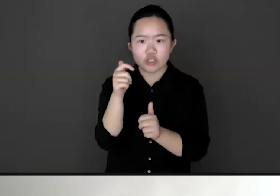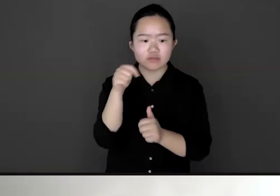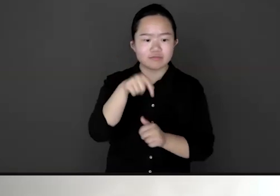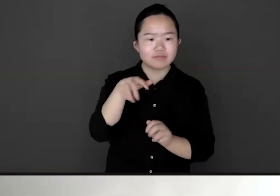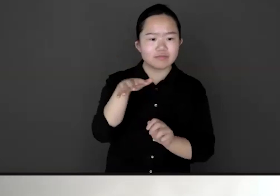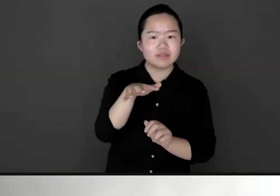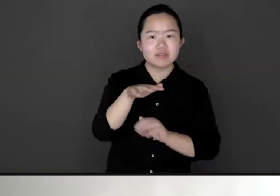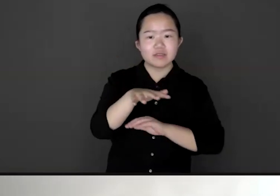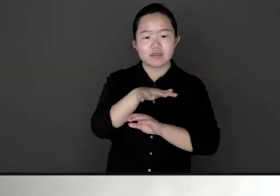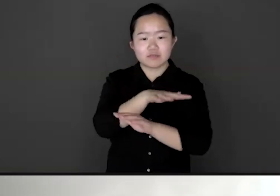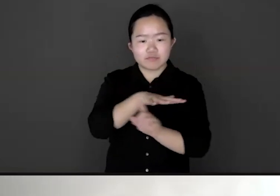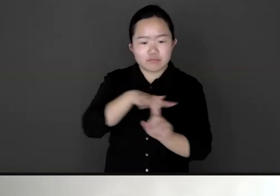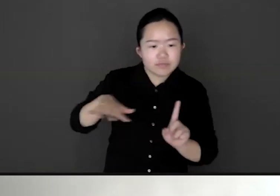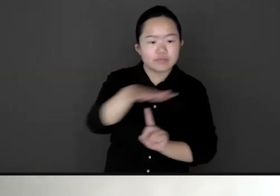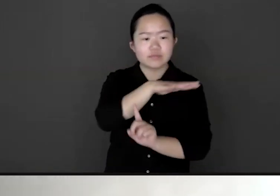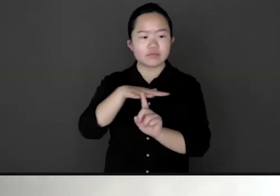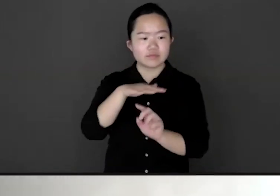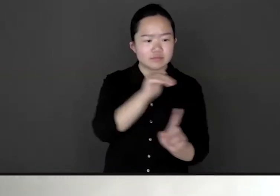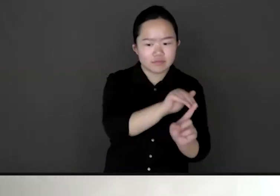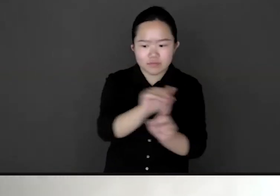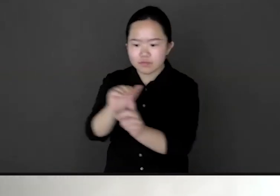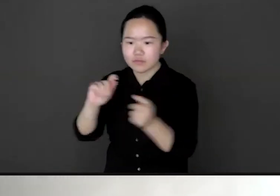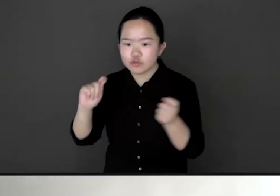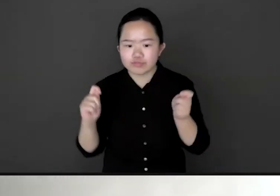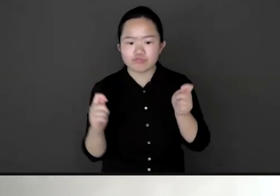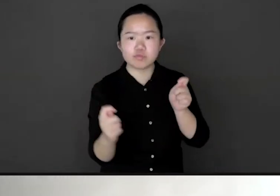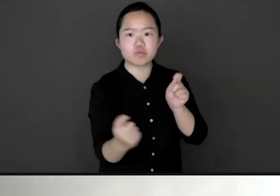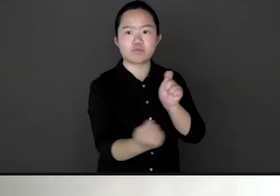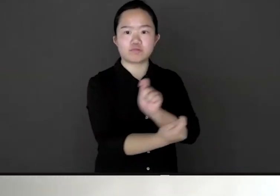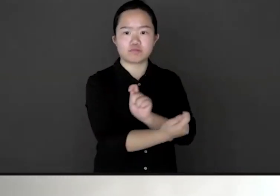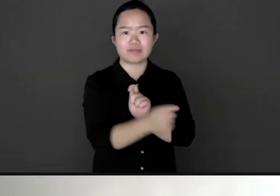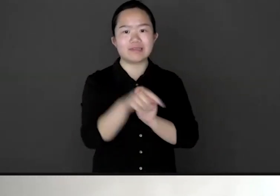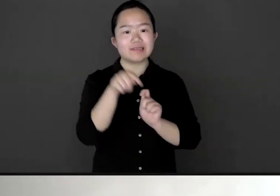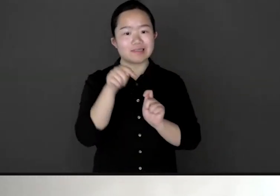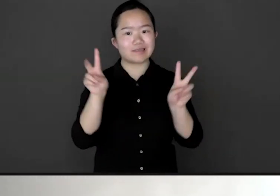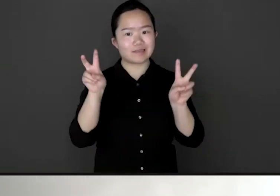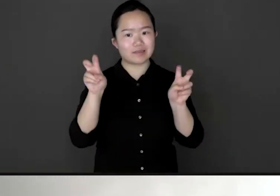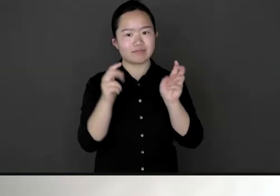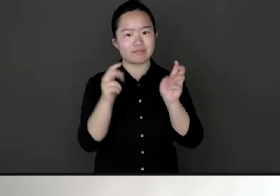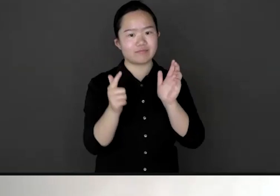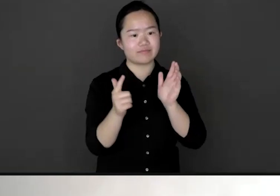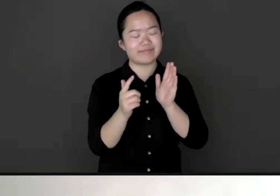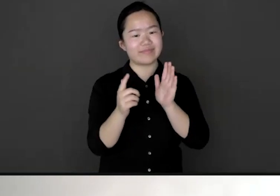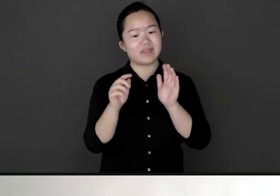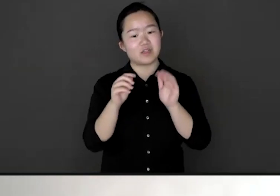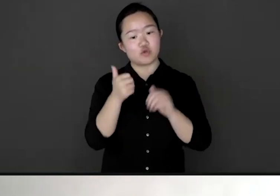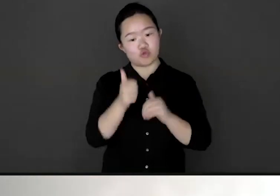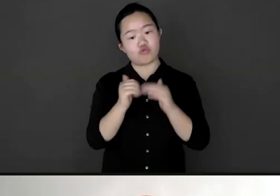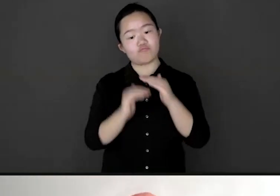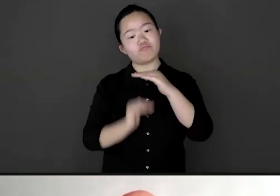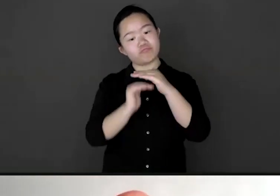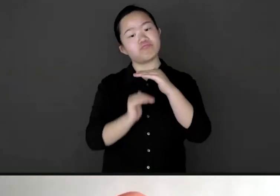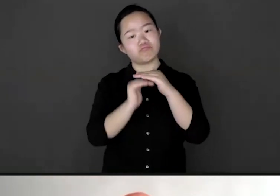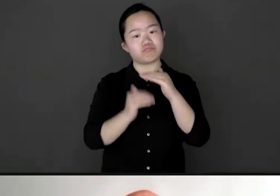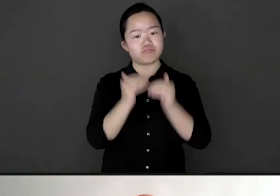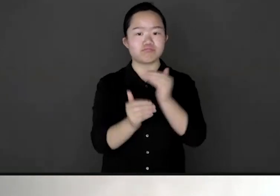having people just race to the bottom? Yeah, that's true. But Hector, your AI thing coming in the future, is that also